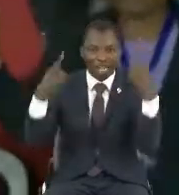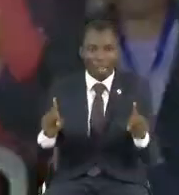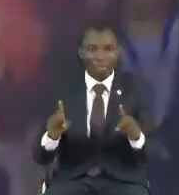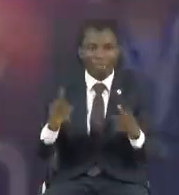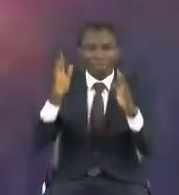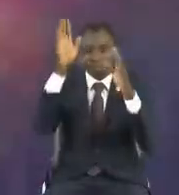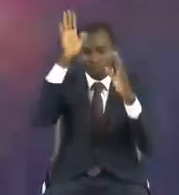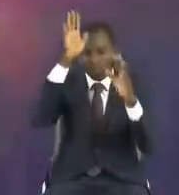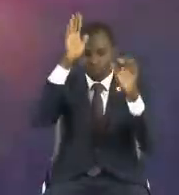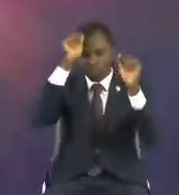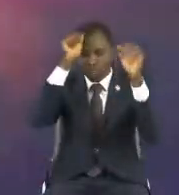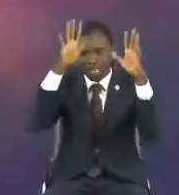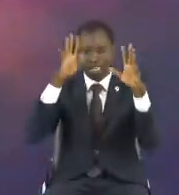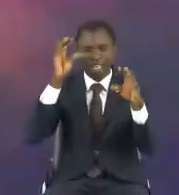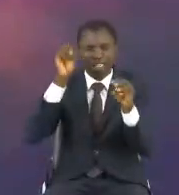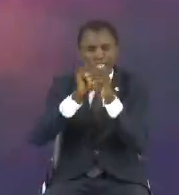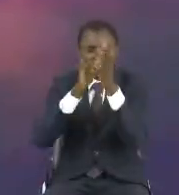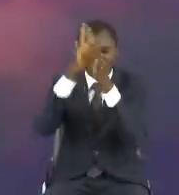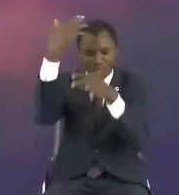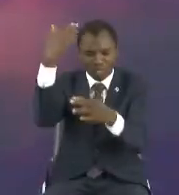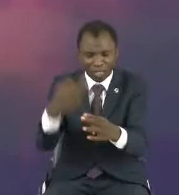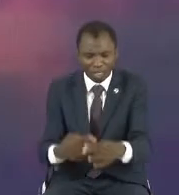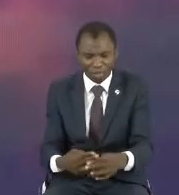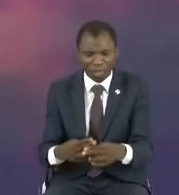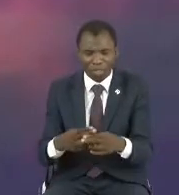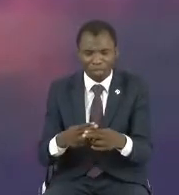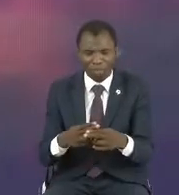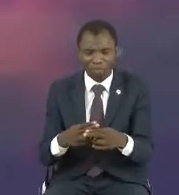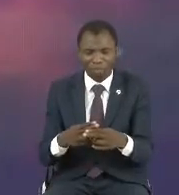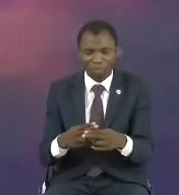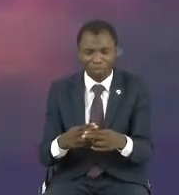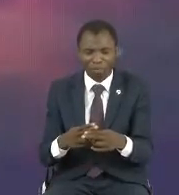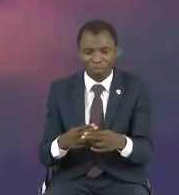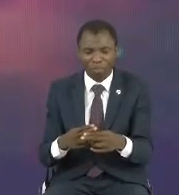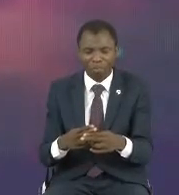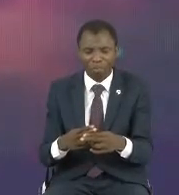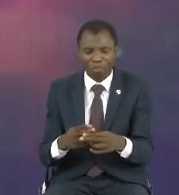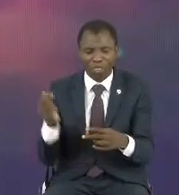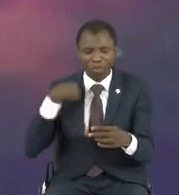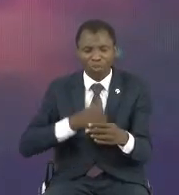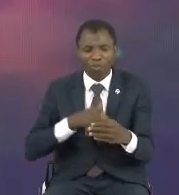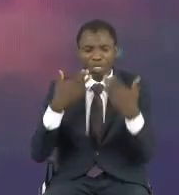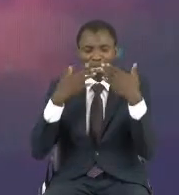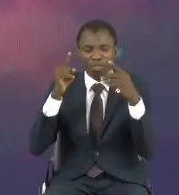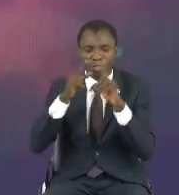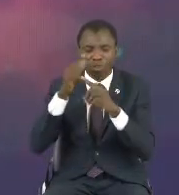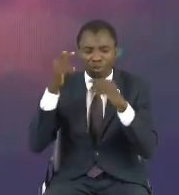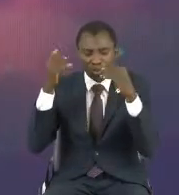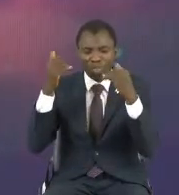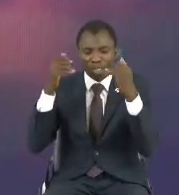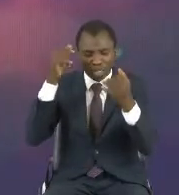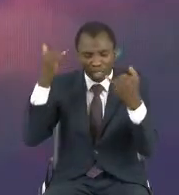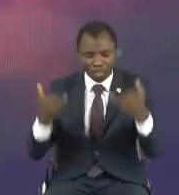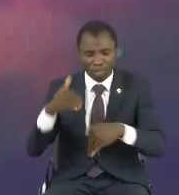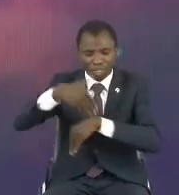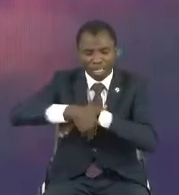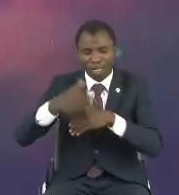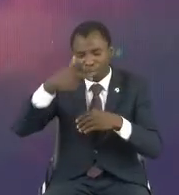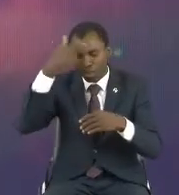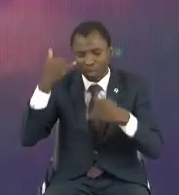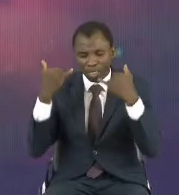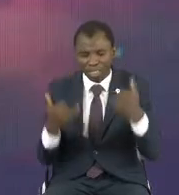in Jesus' name, we thank you tonight because it's a night of